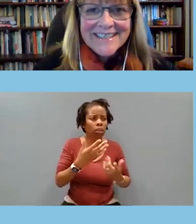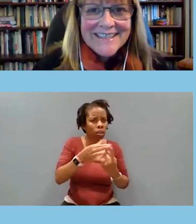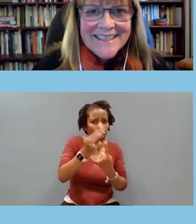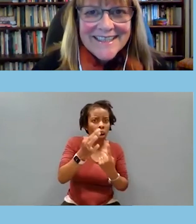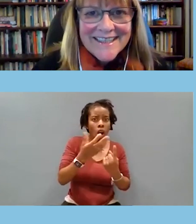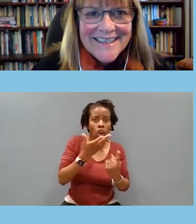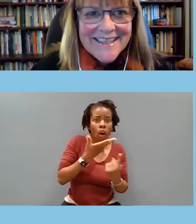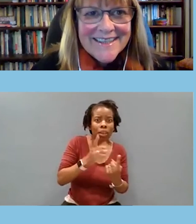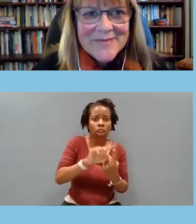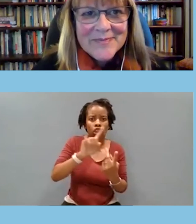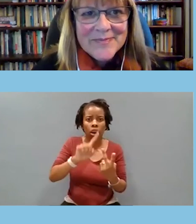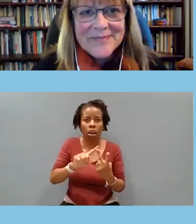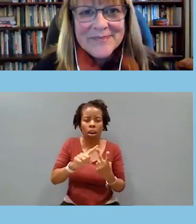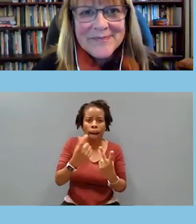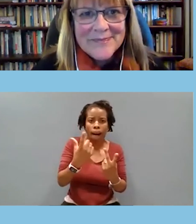language.